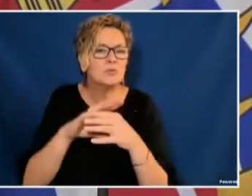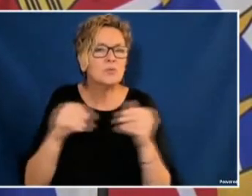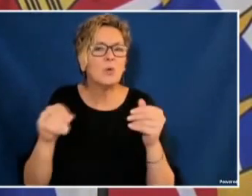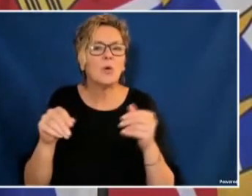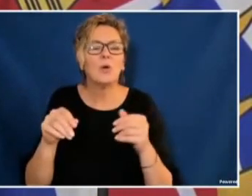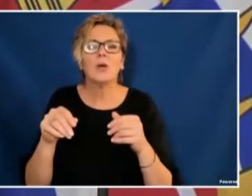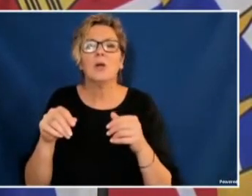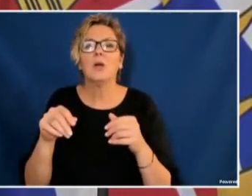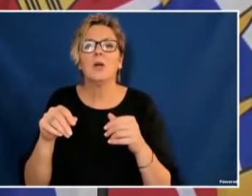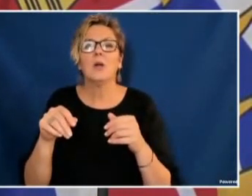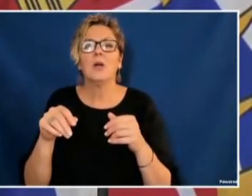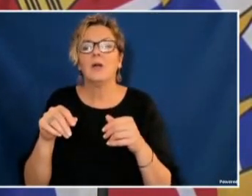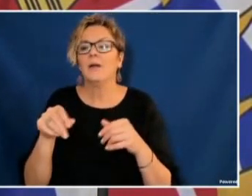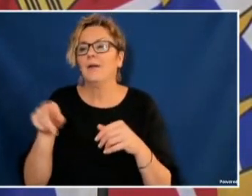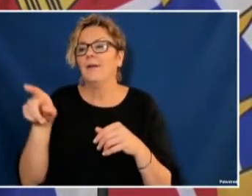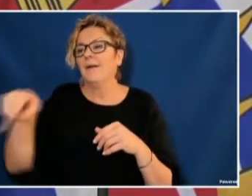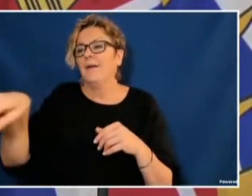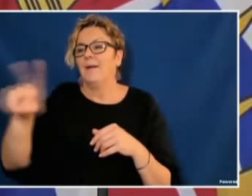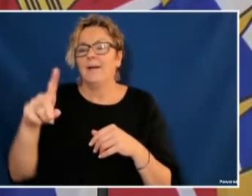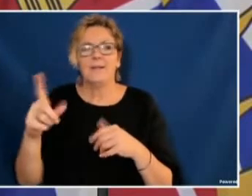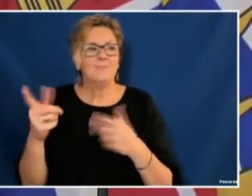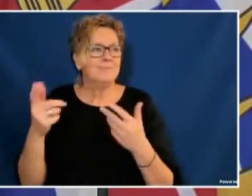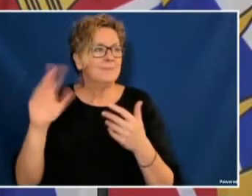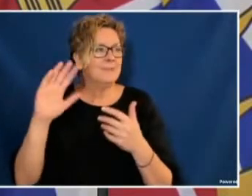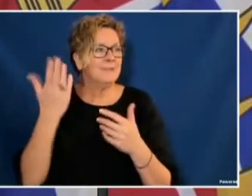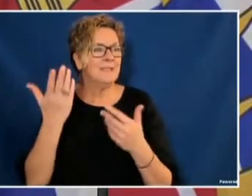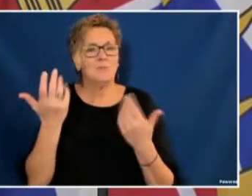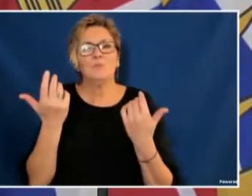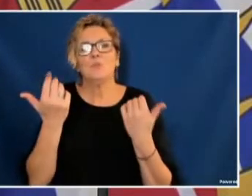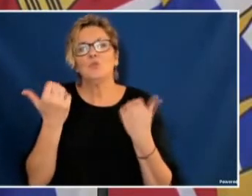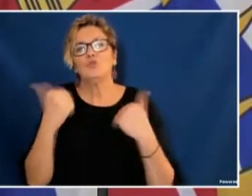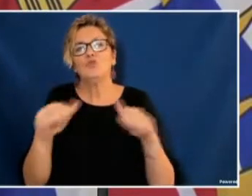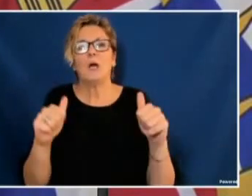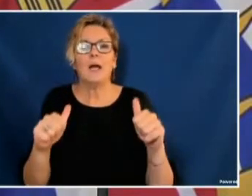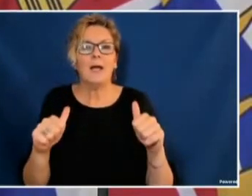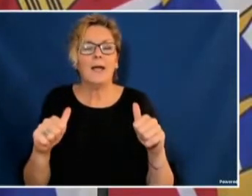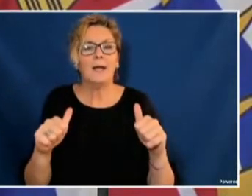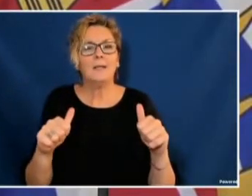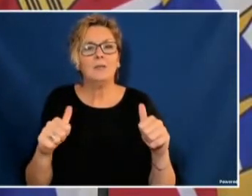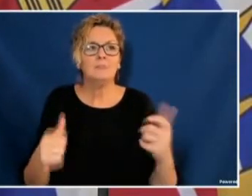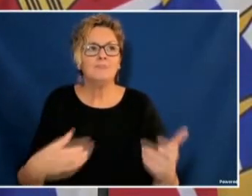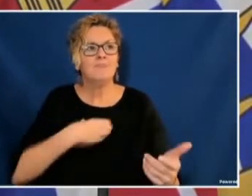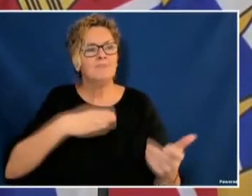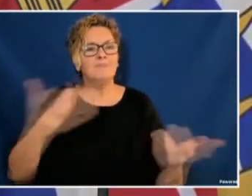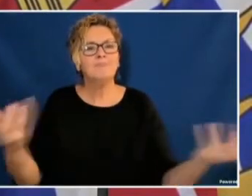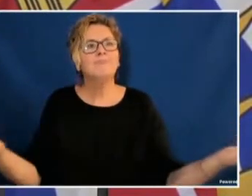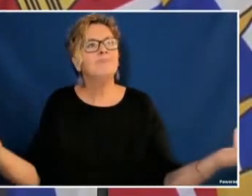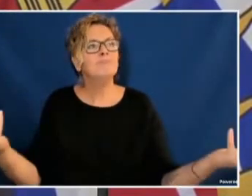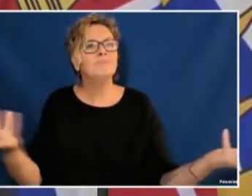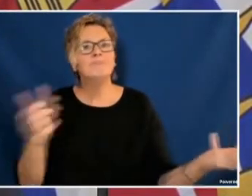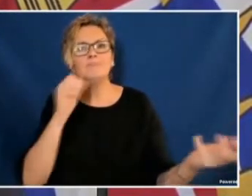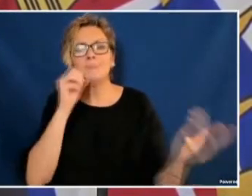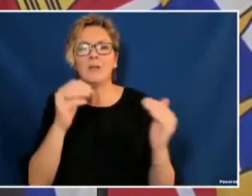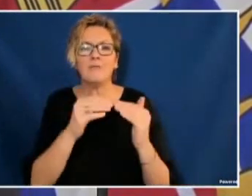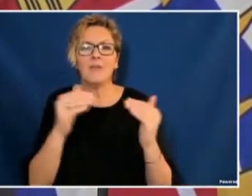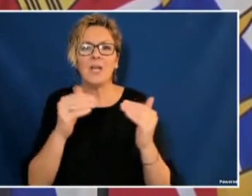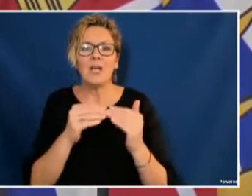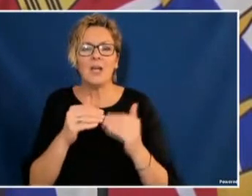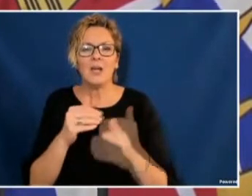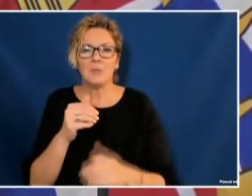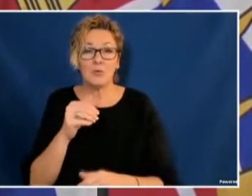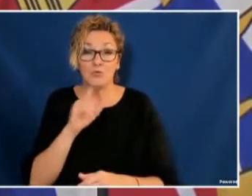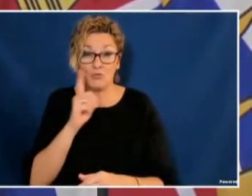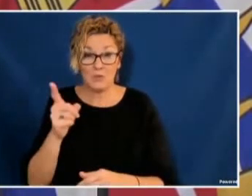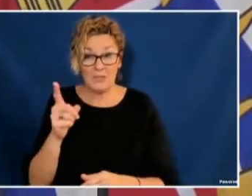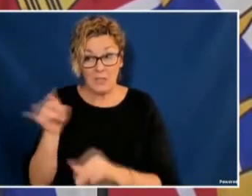Yeah, so in terms of the lawsuit, I laughingly say, you know, that